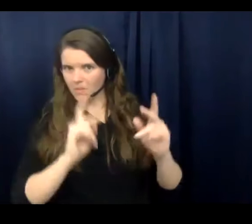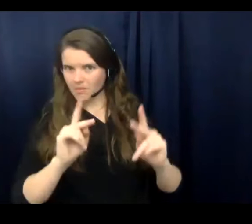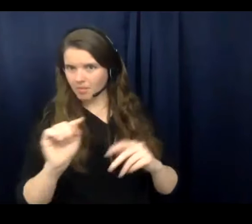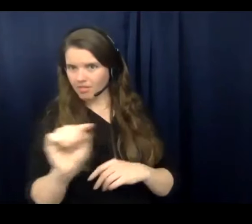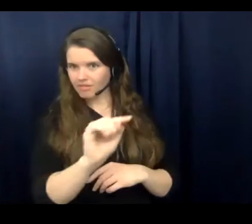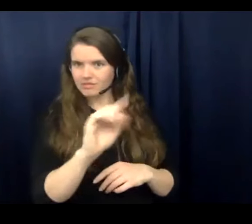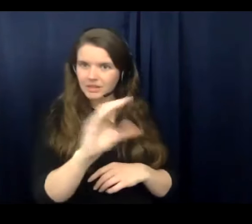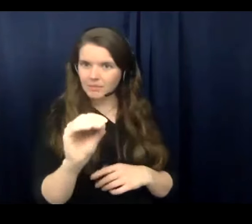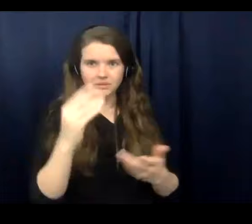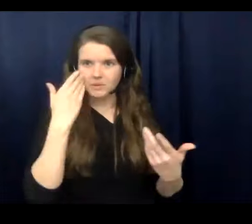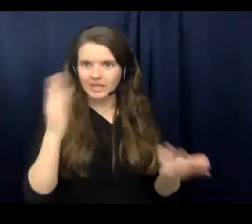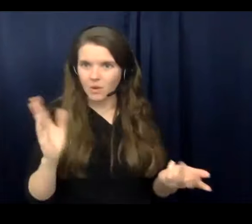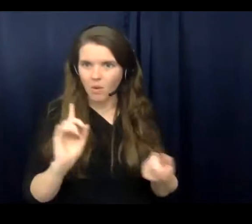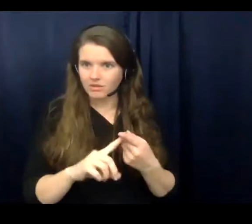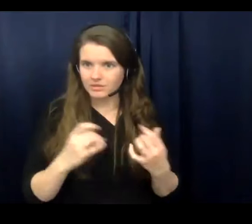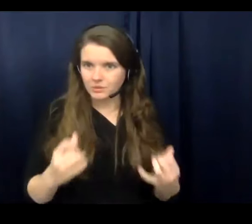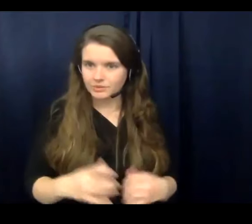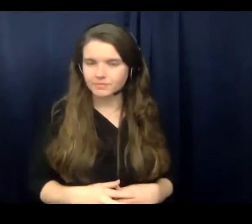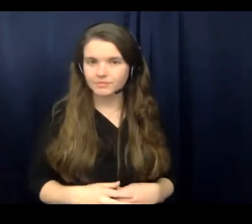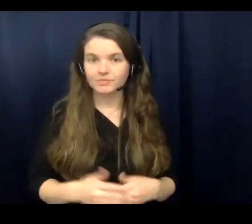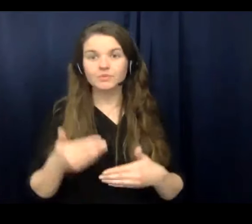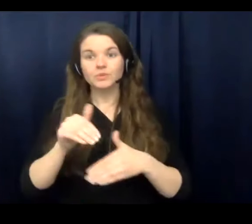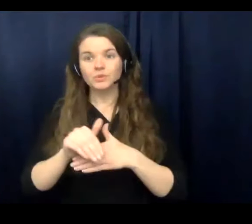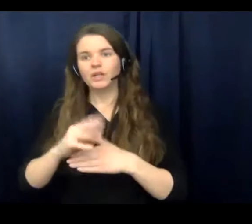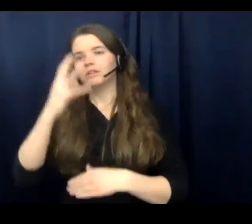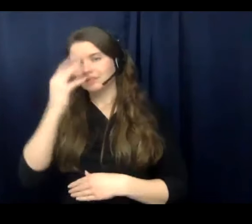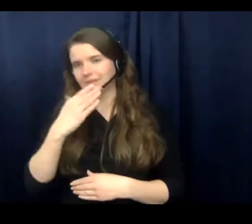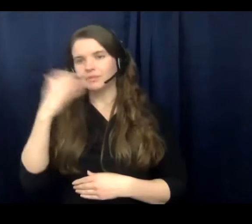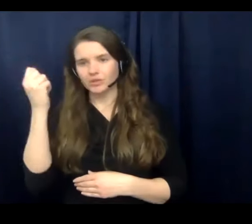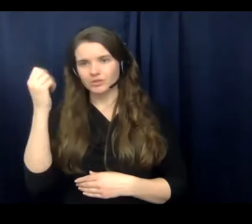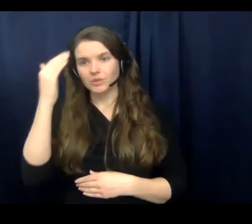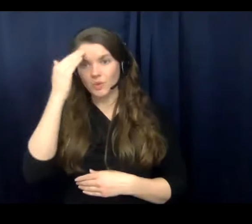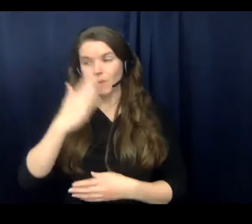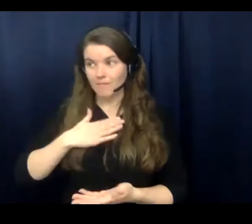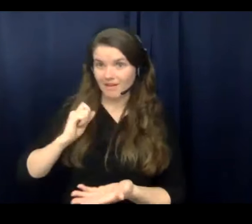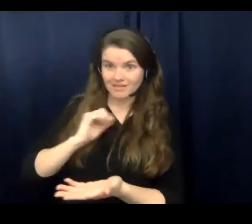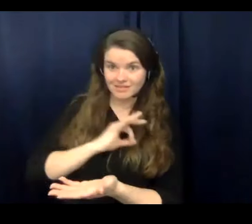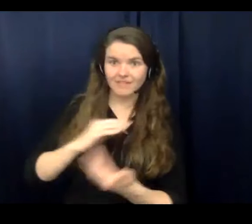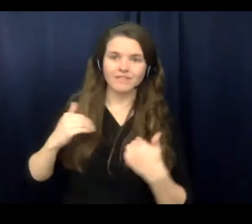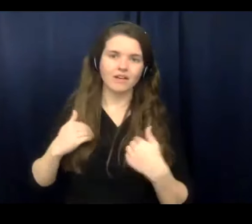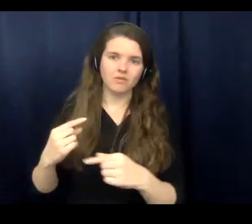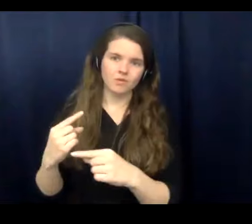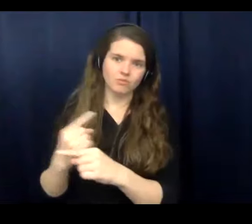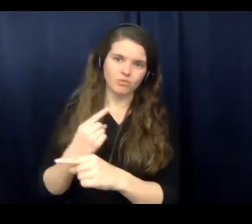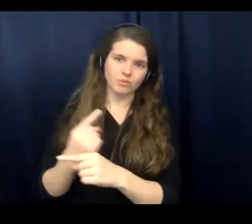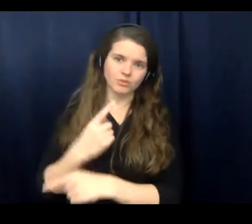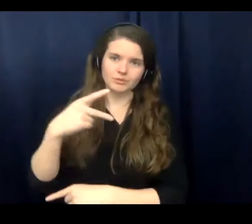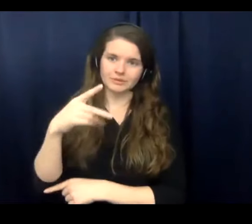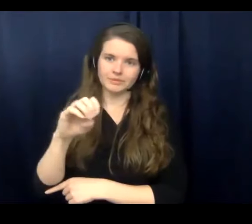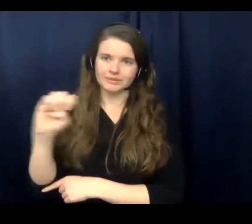companies. Tonight, I will get a better night's sleep knowing that my staff has the proper protective